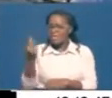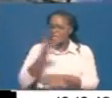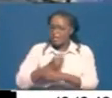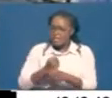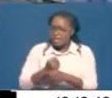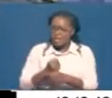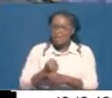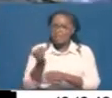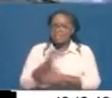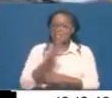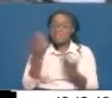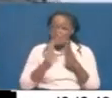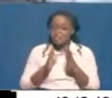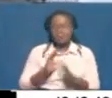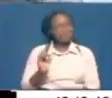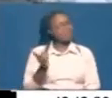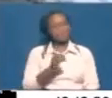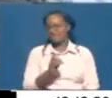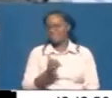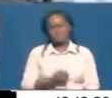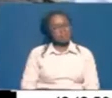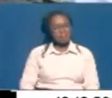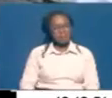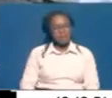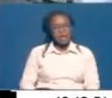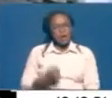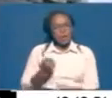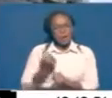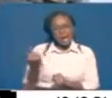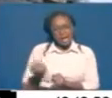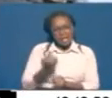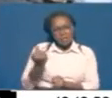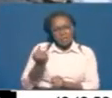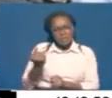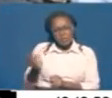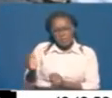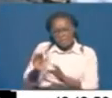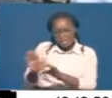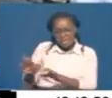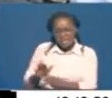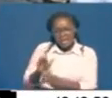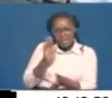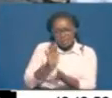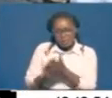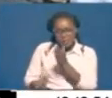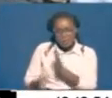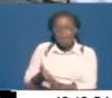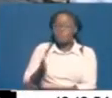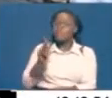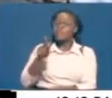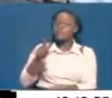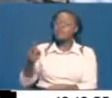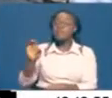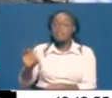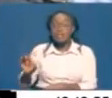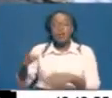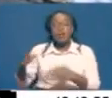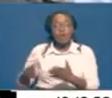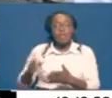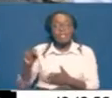and gentlemen, it does not make sense to work in isolation unit without PPE and without NHIF cover, so that